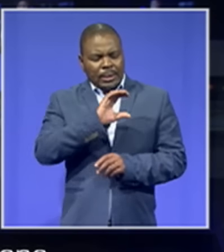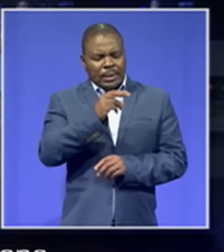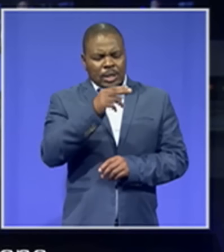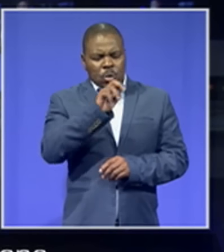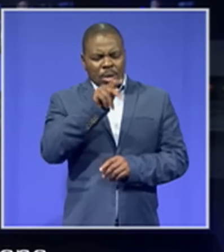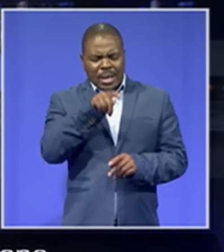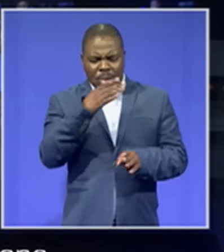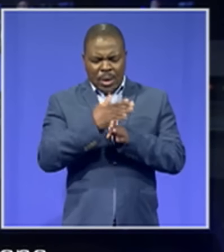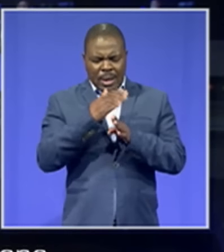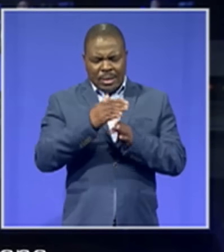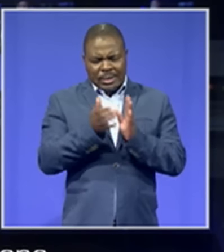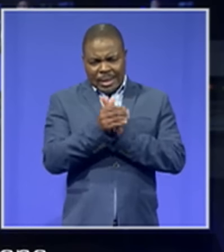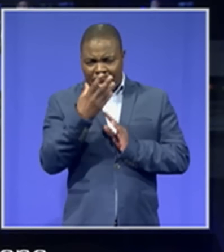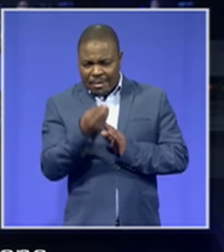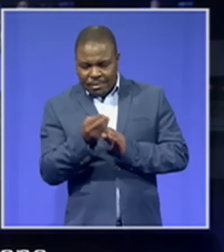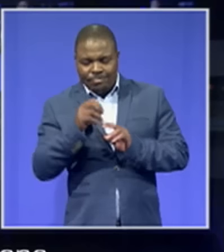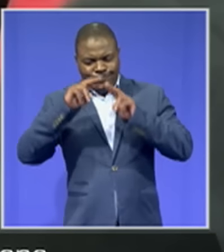ba ho phetha mosebetsi.